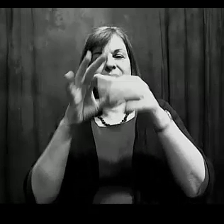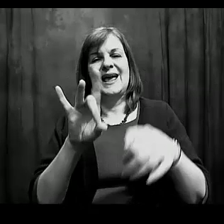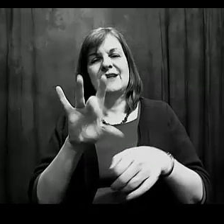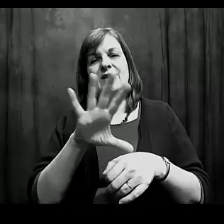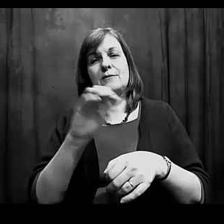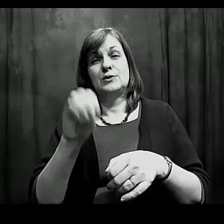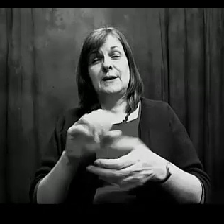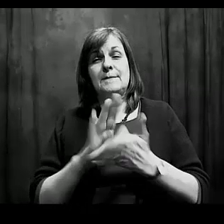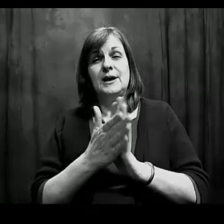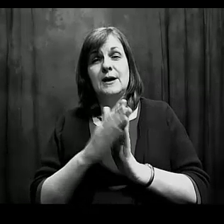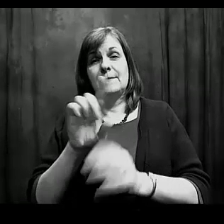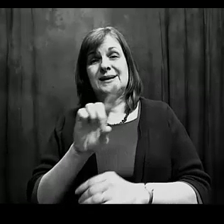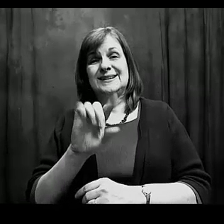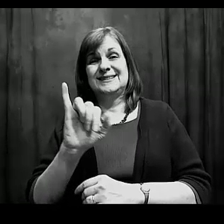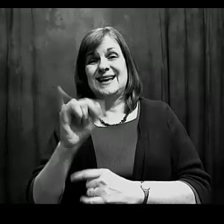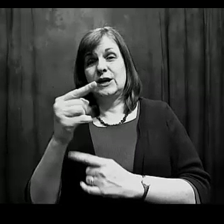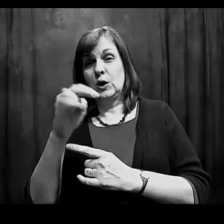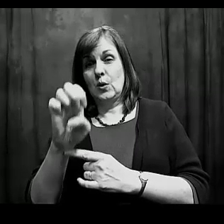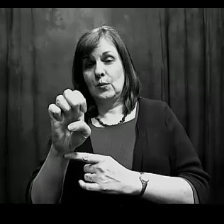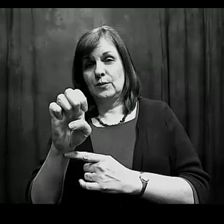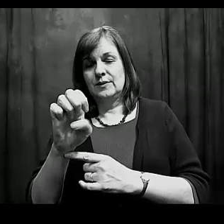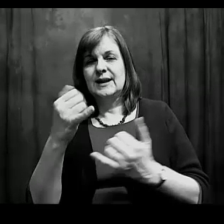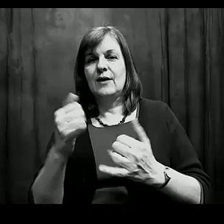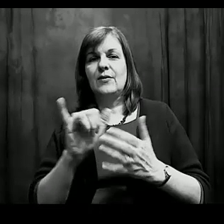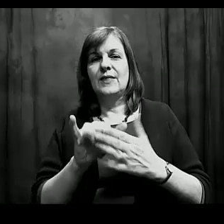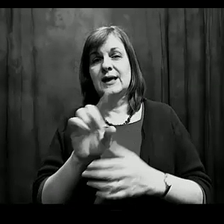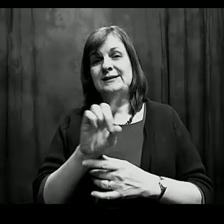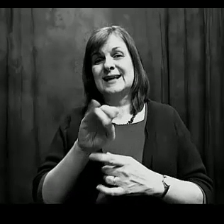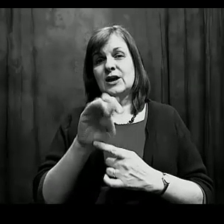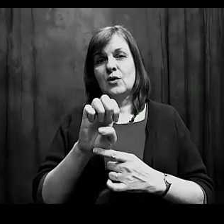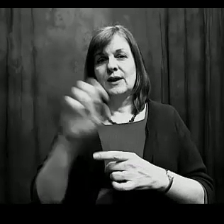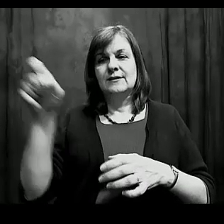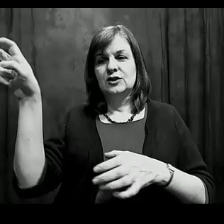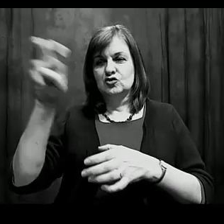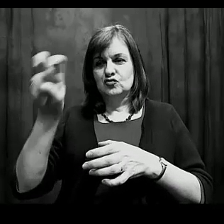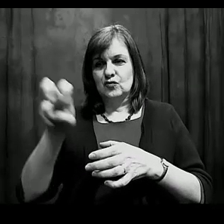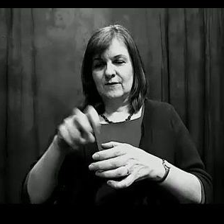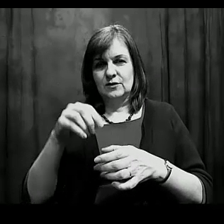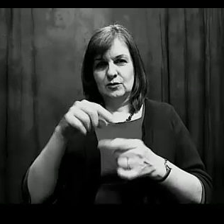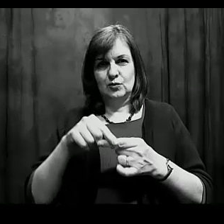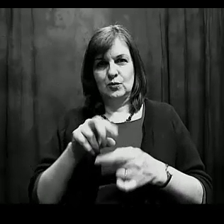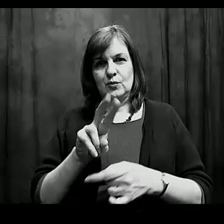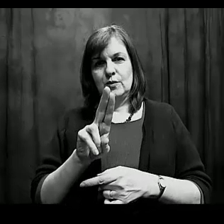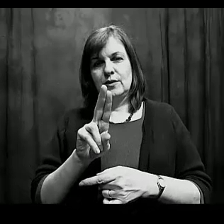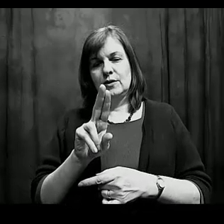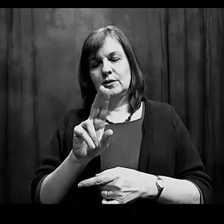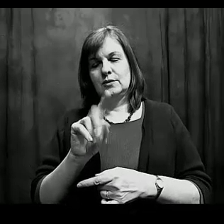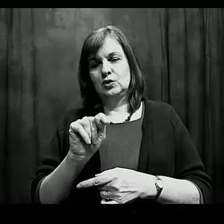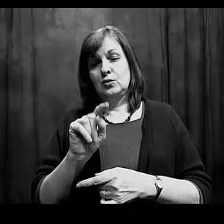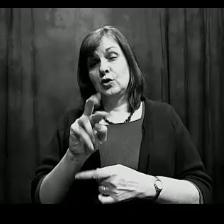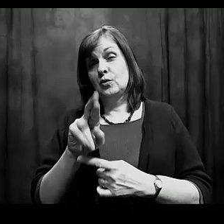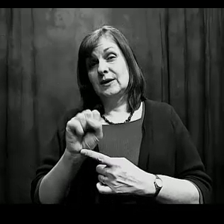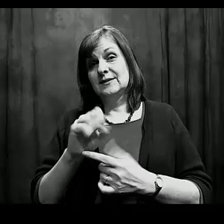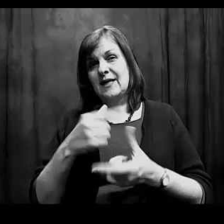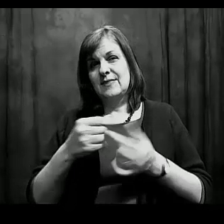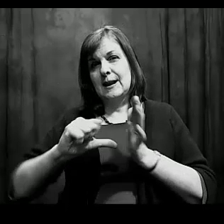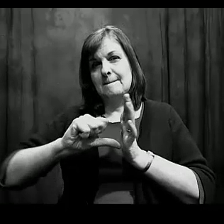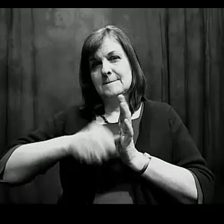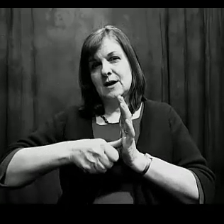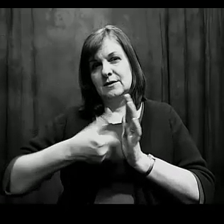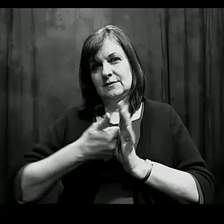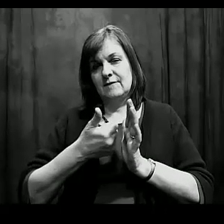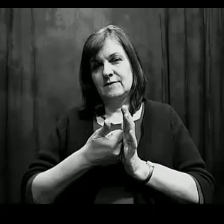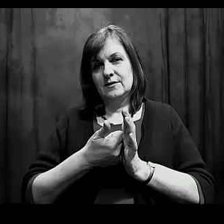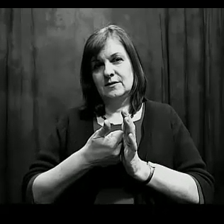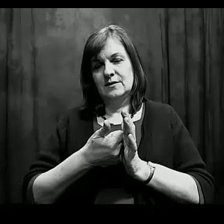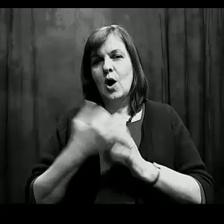85% fertilization rate, that zygote then has to implant in the uterus, right? Well, then we look